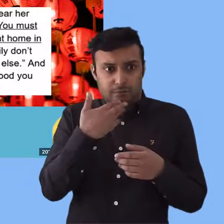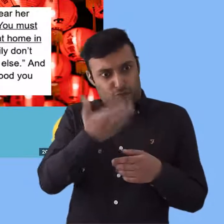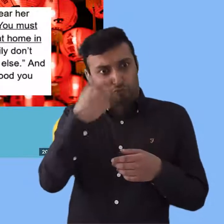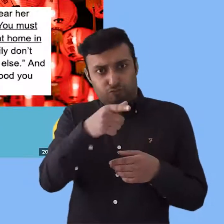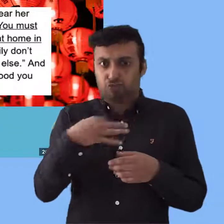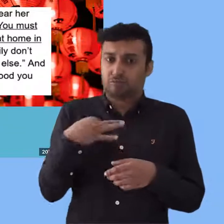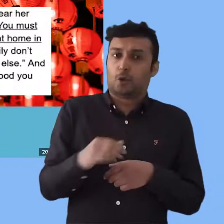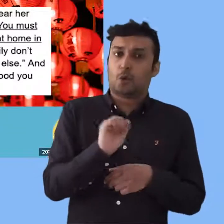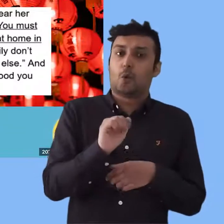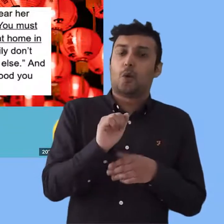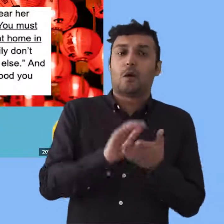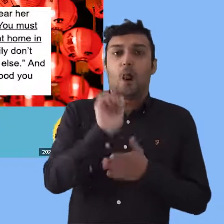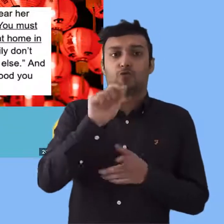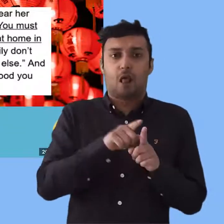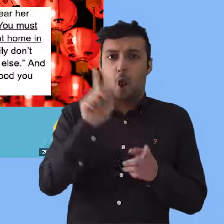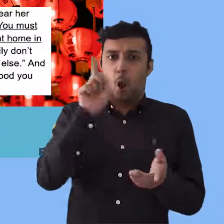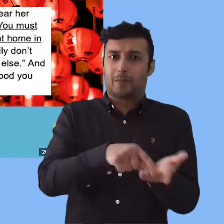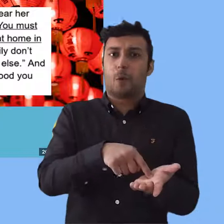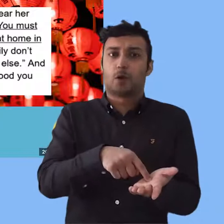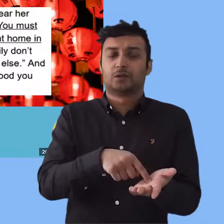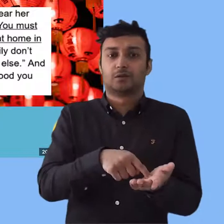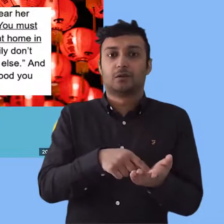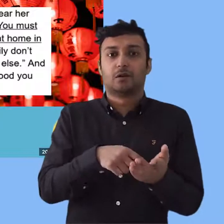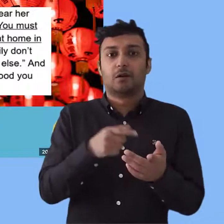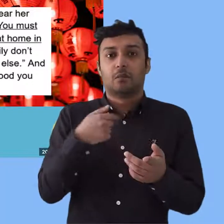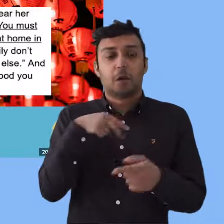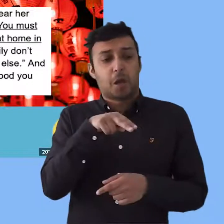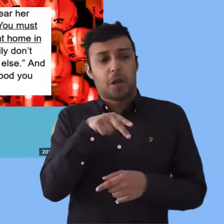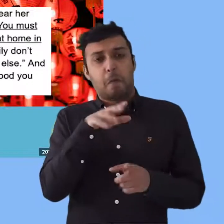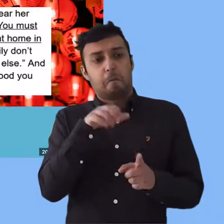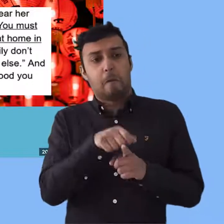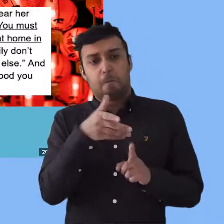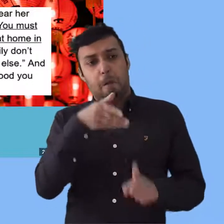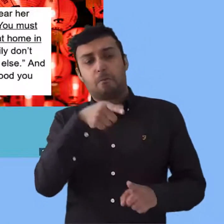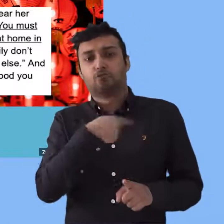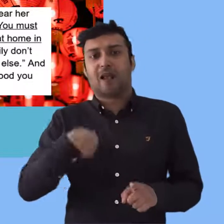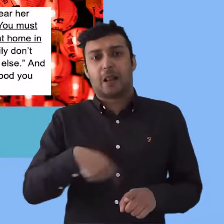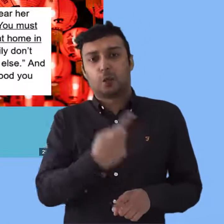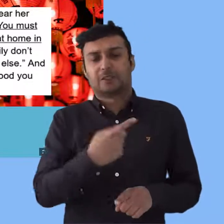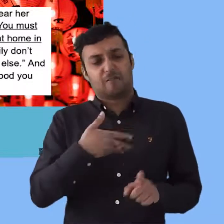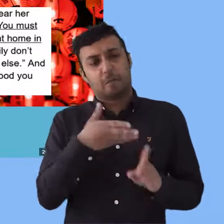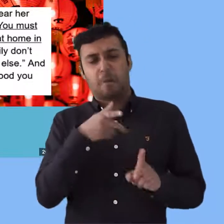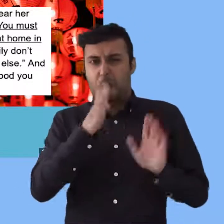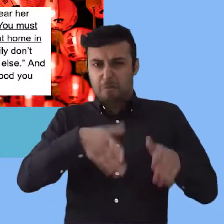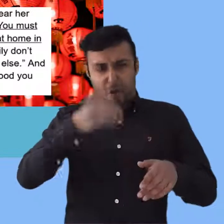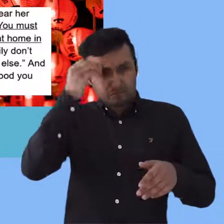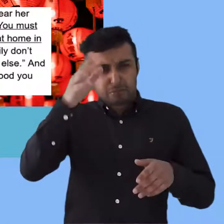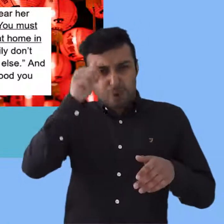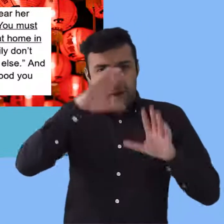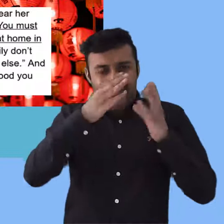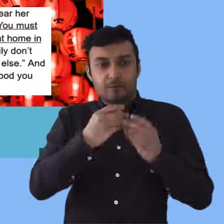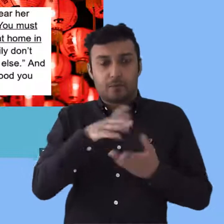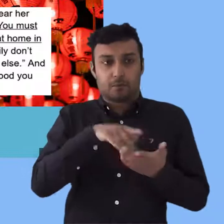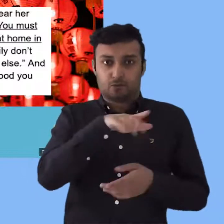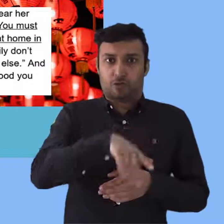represent her culture. You know, she's been put on the spot, asked to represent her perceived culture, asked to think and to process